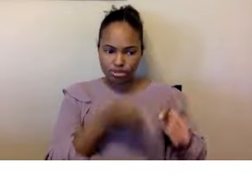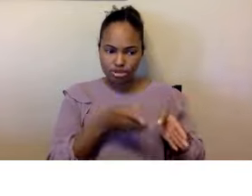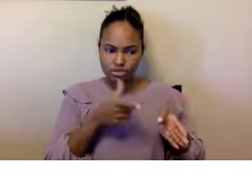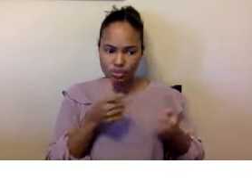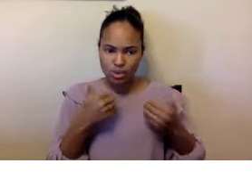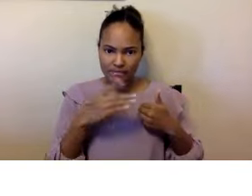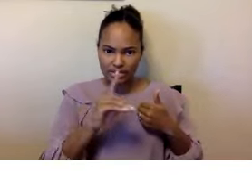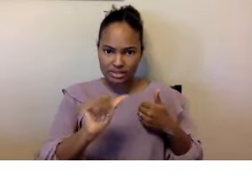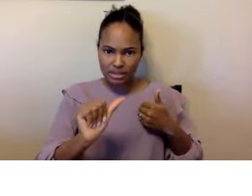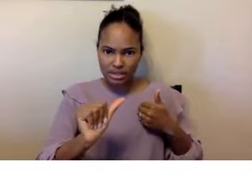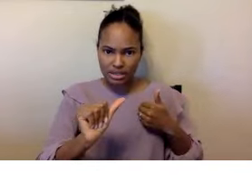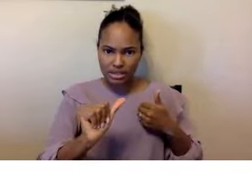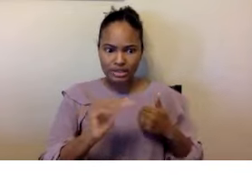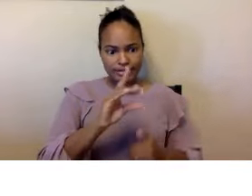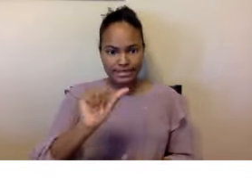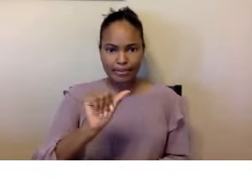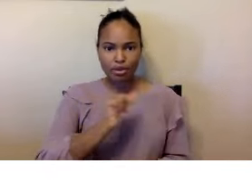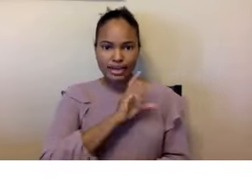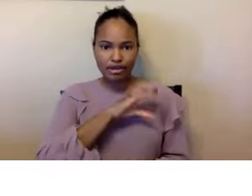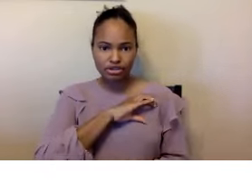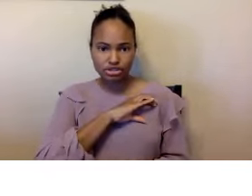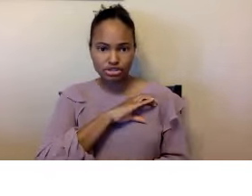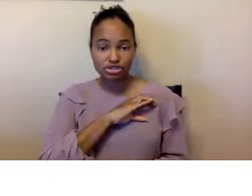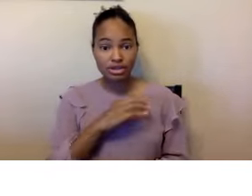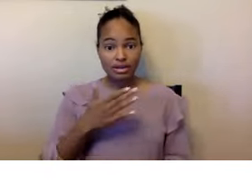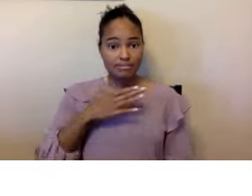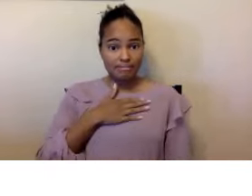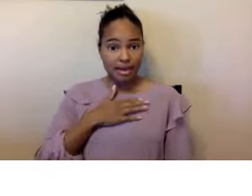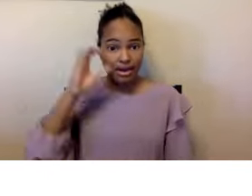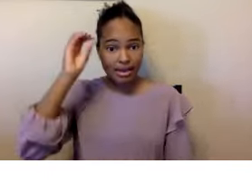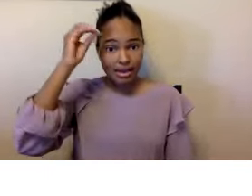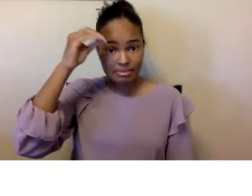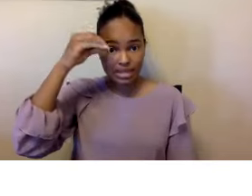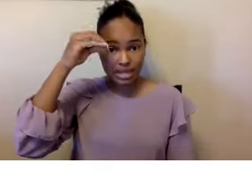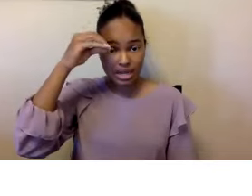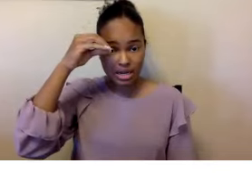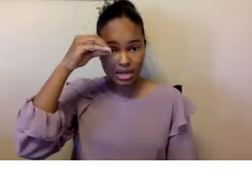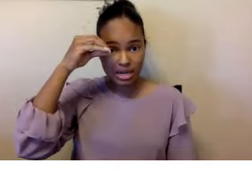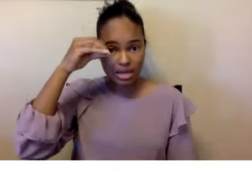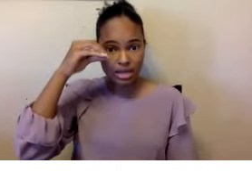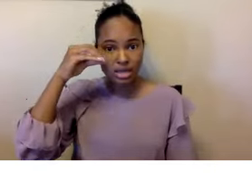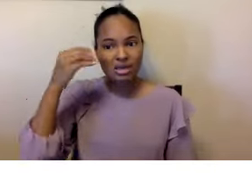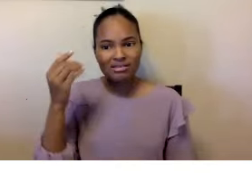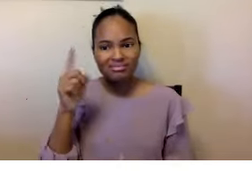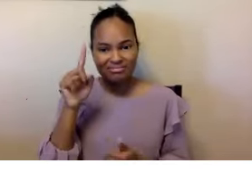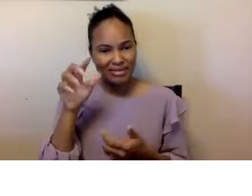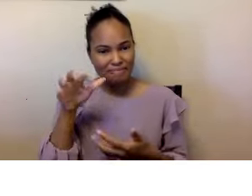disabled characters. For my personal opinion, it's mixed.